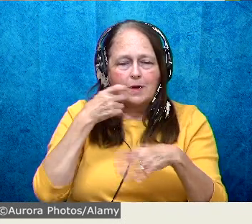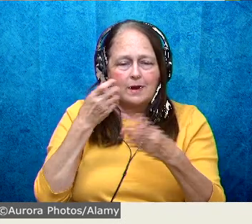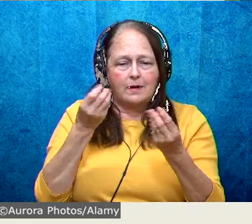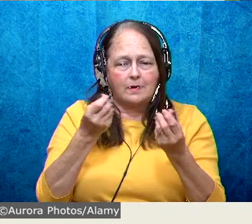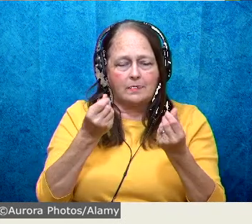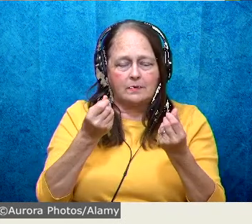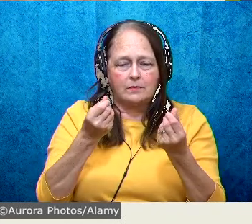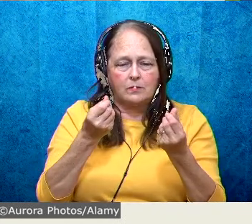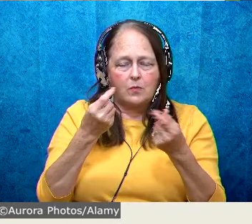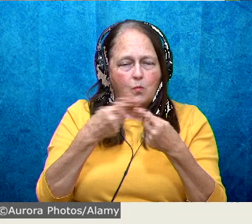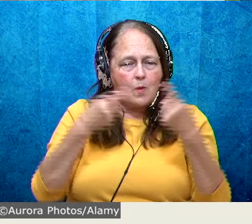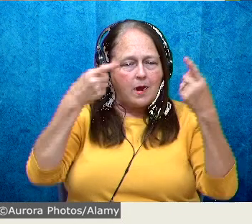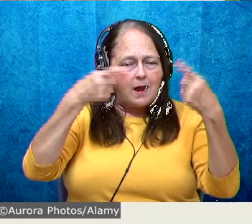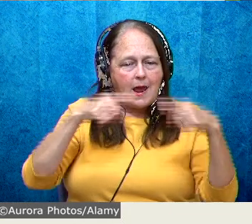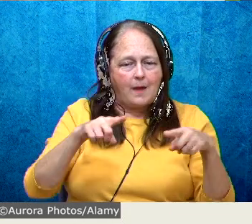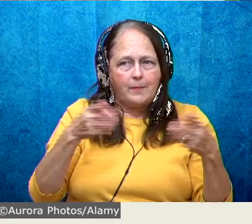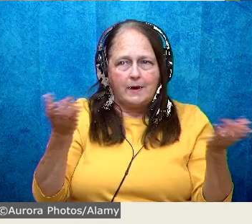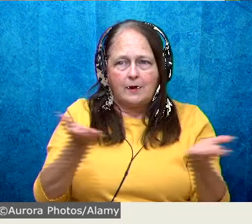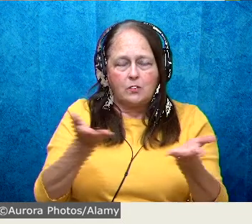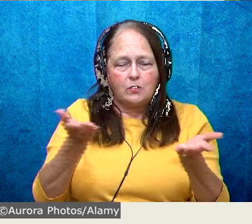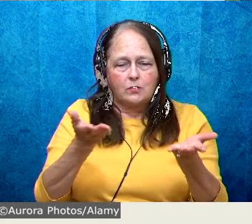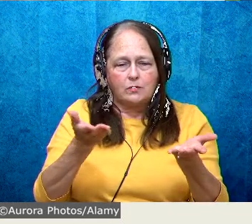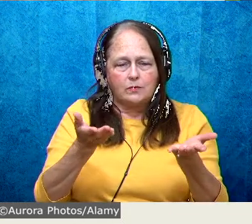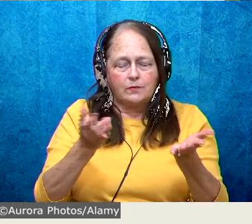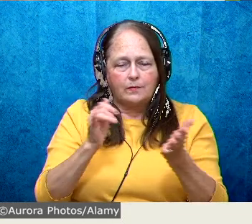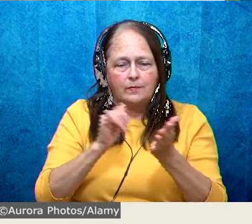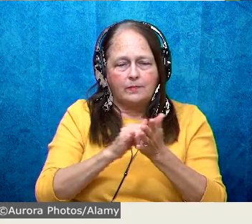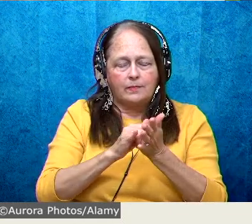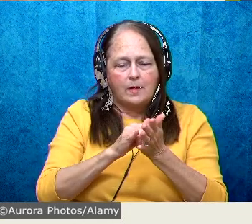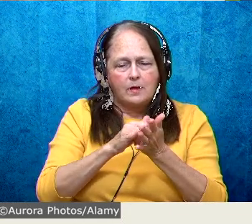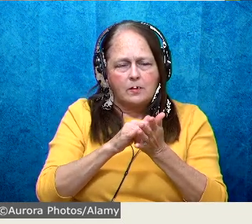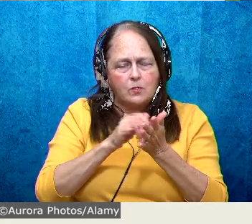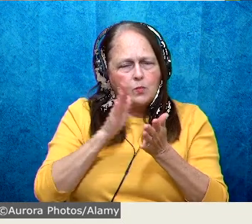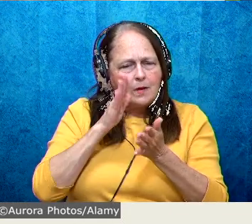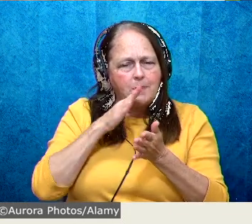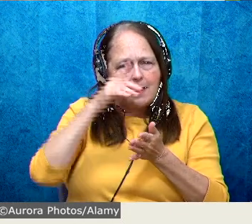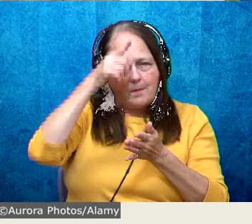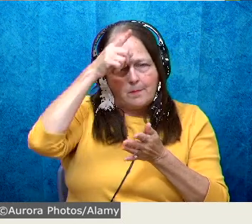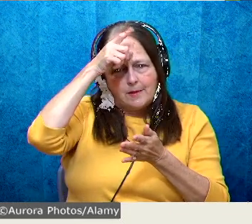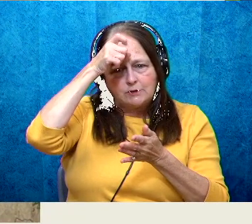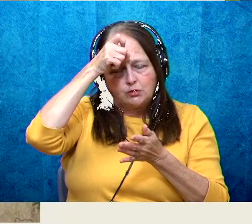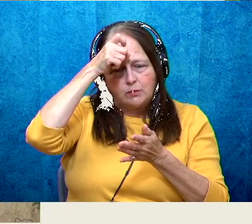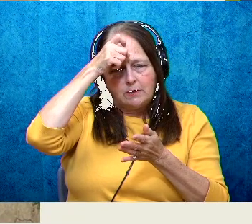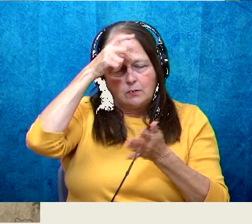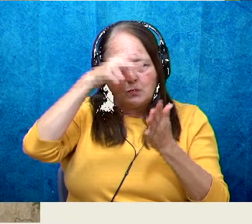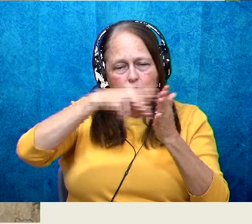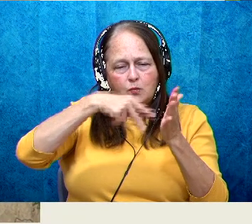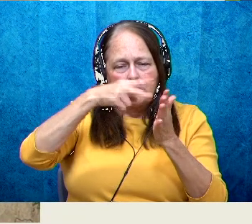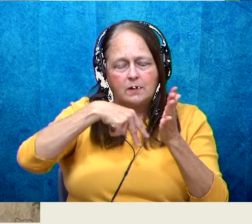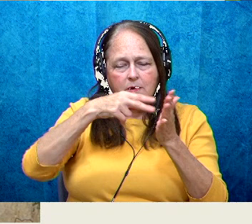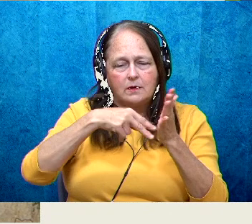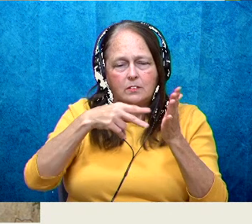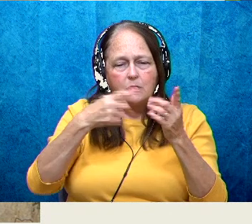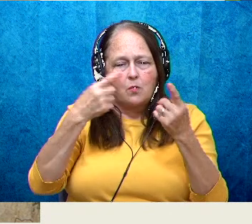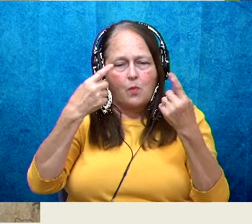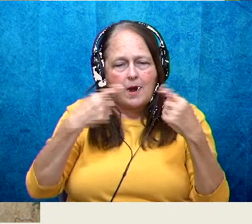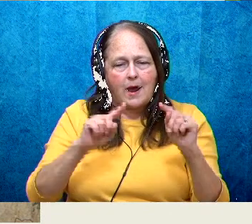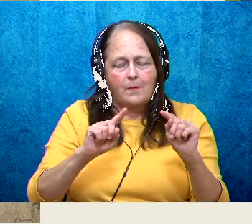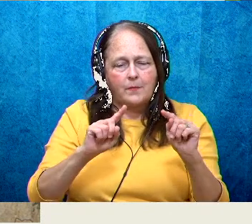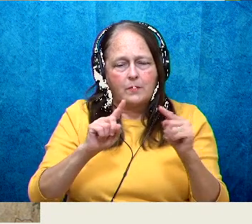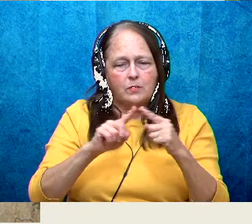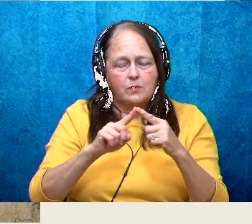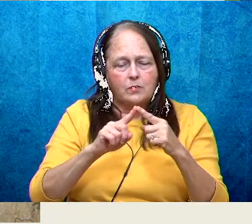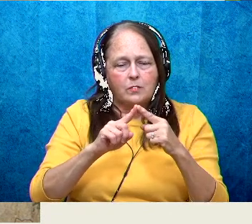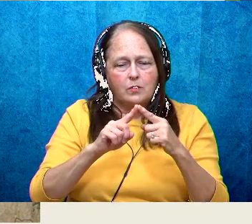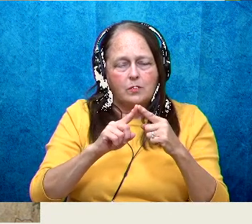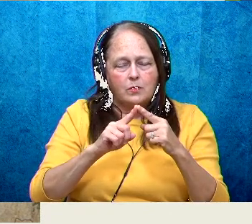What could have happened here? That's the mystery that I want you to solve. Read the case study and learn what happened to what was once